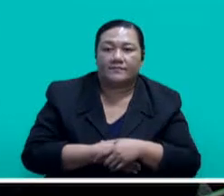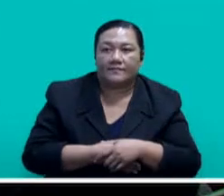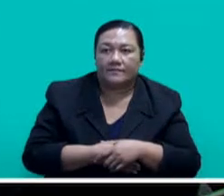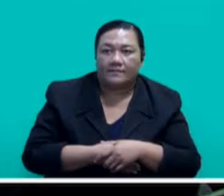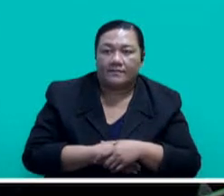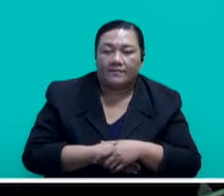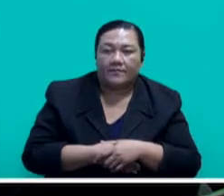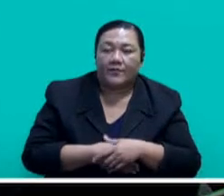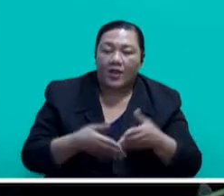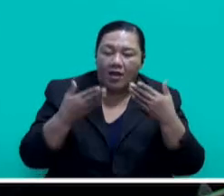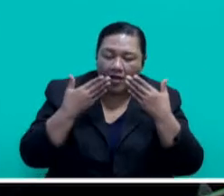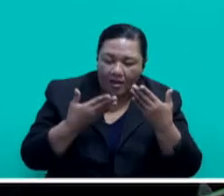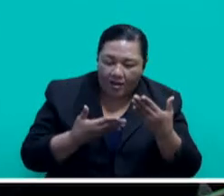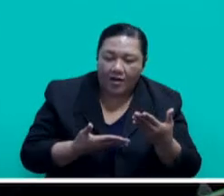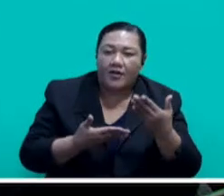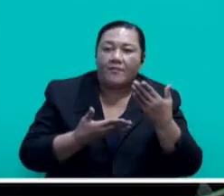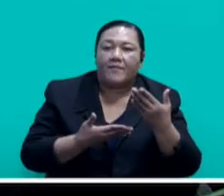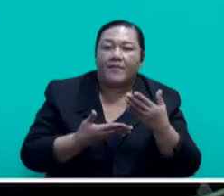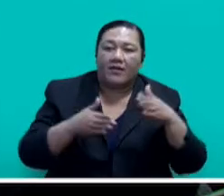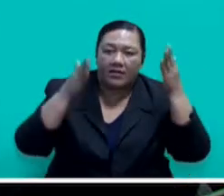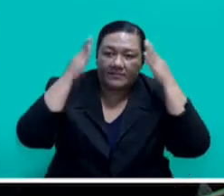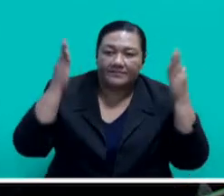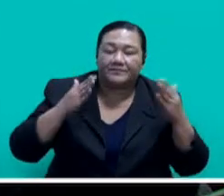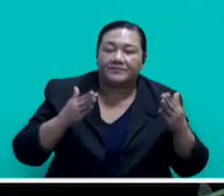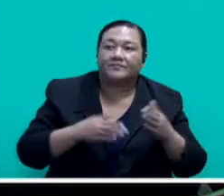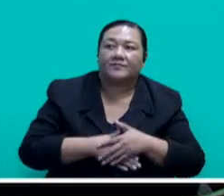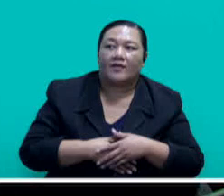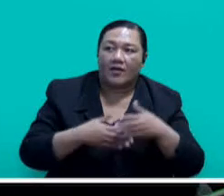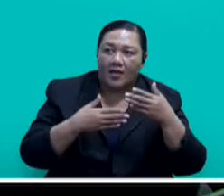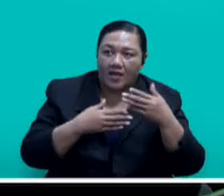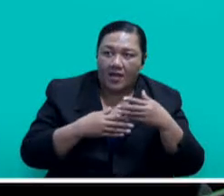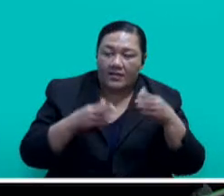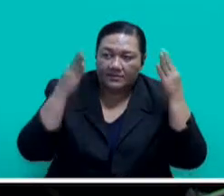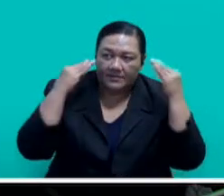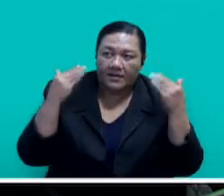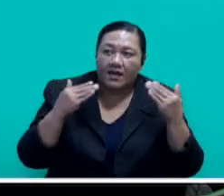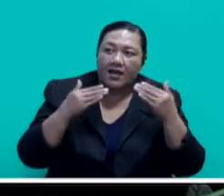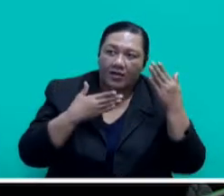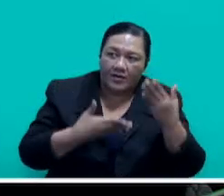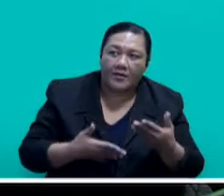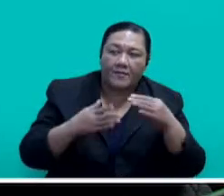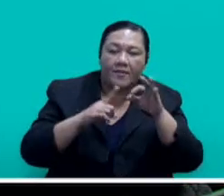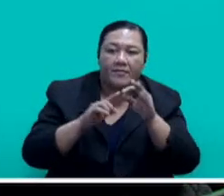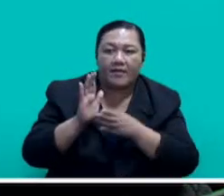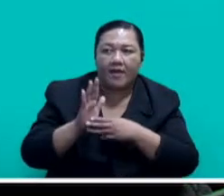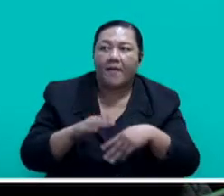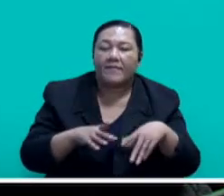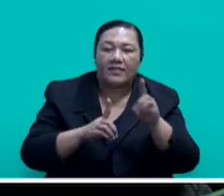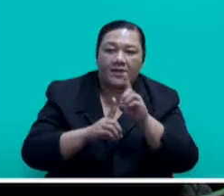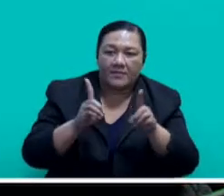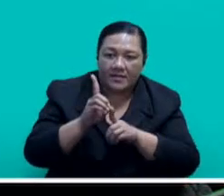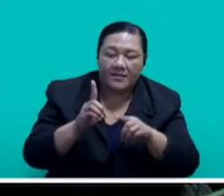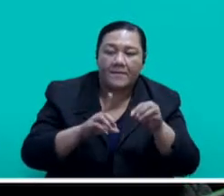Honourable Speaker, sir, the Honourable Prime Minister, Honourable Deputy Prime Ministers, Honourable